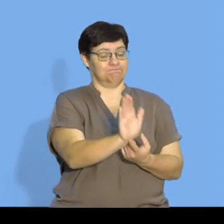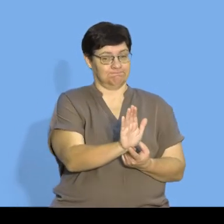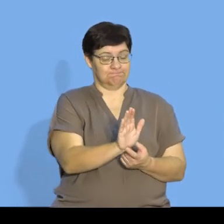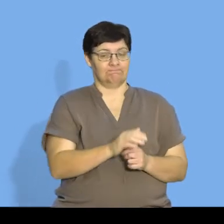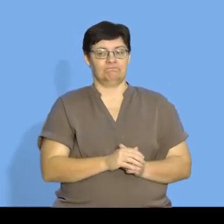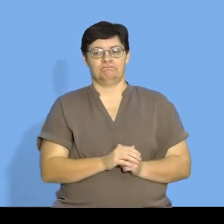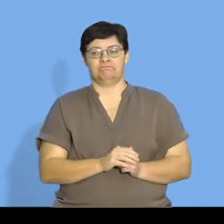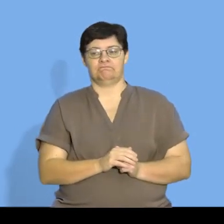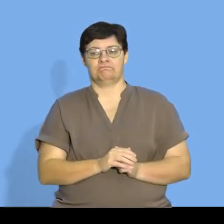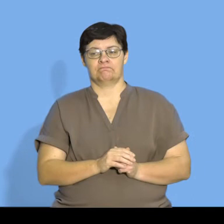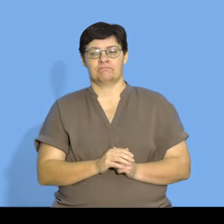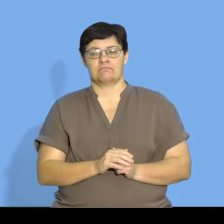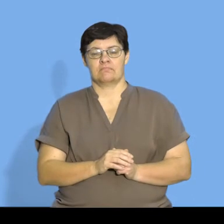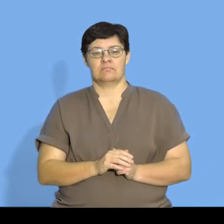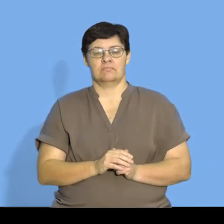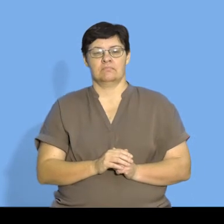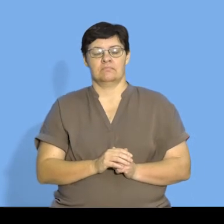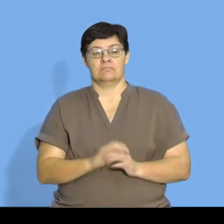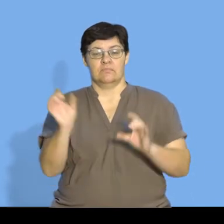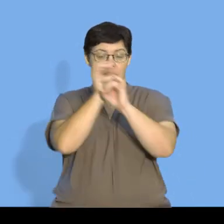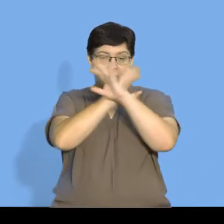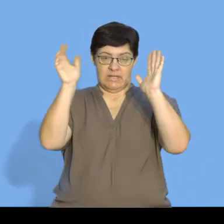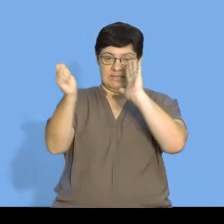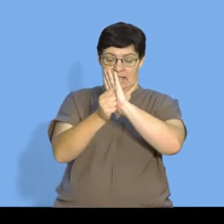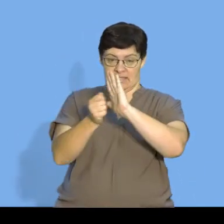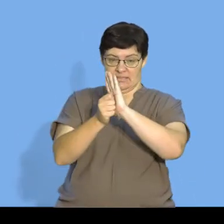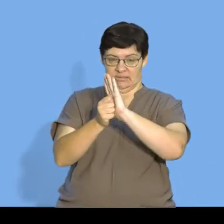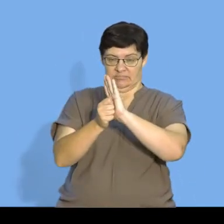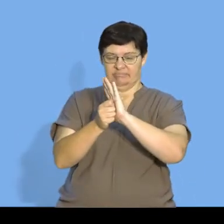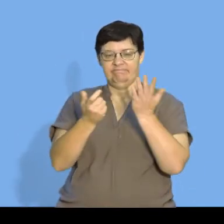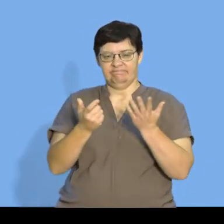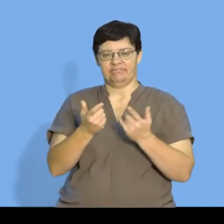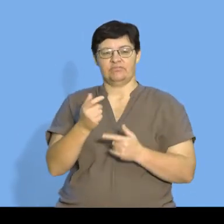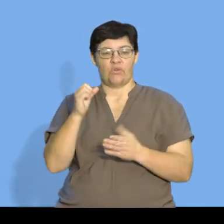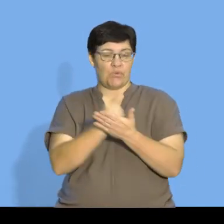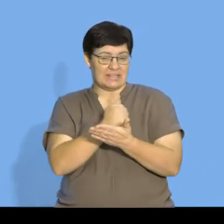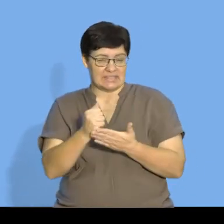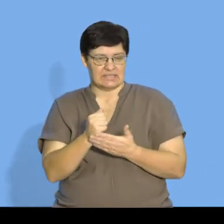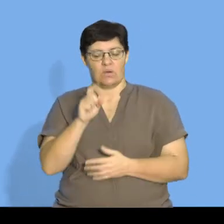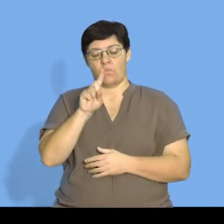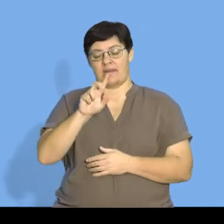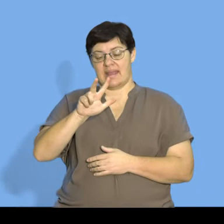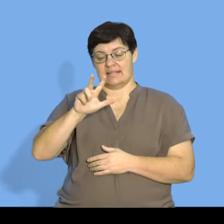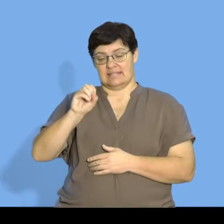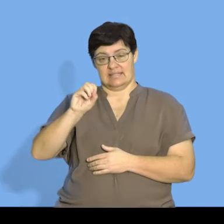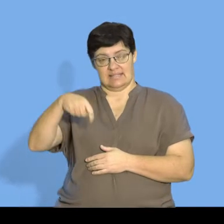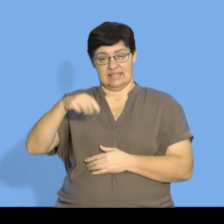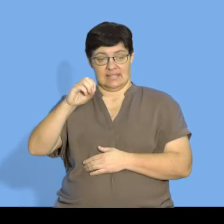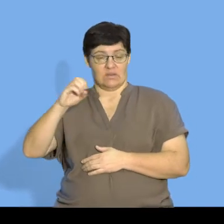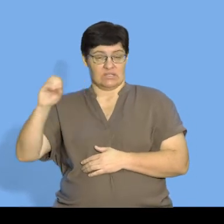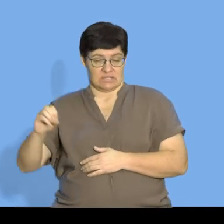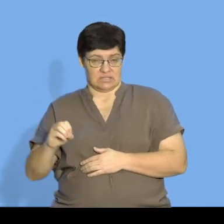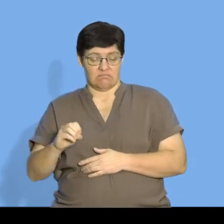We were given here. Here's the figure. The projected sales, credit sales for September was 180,000